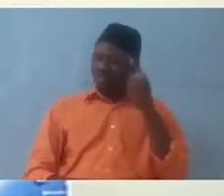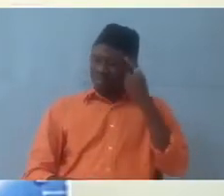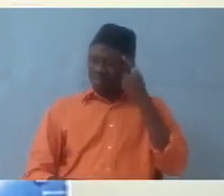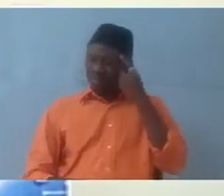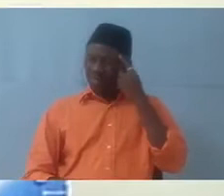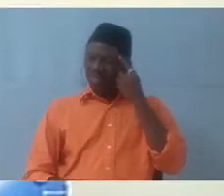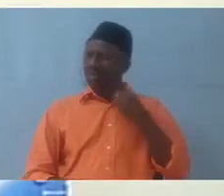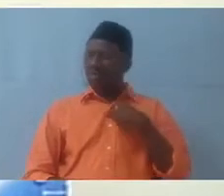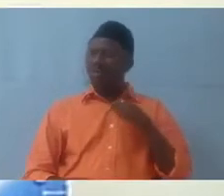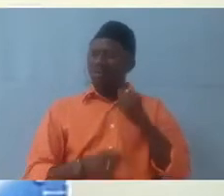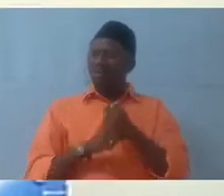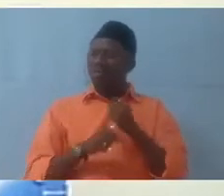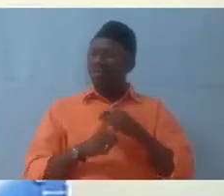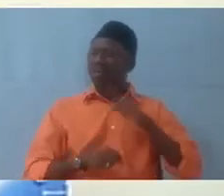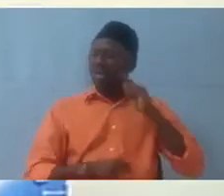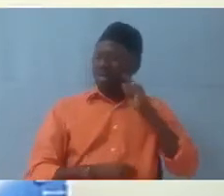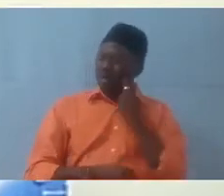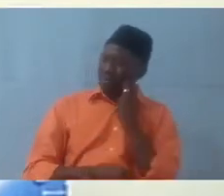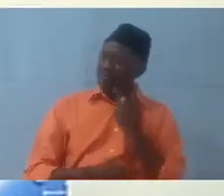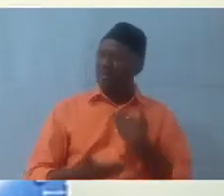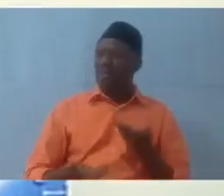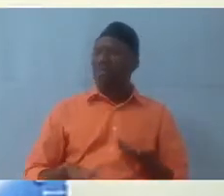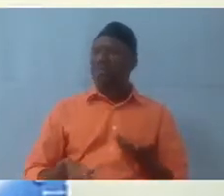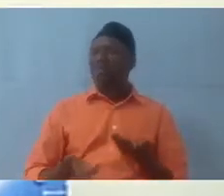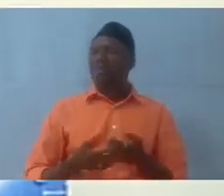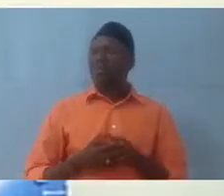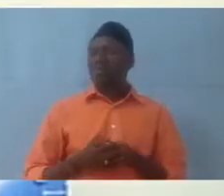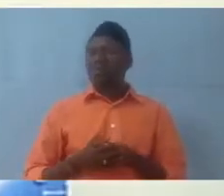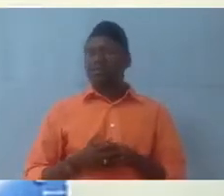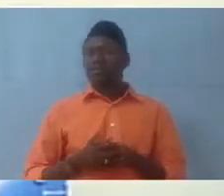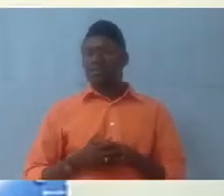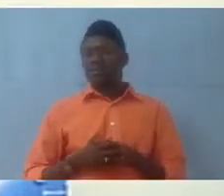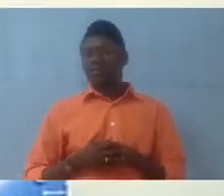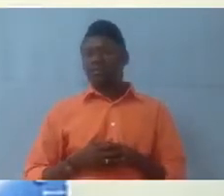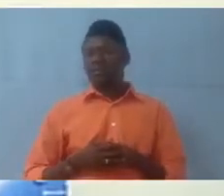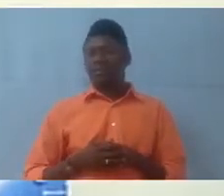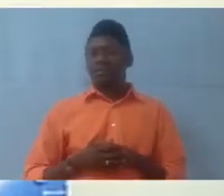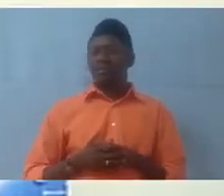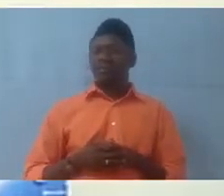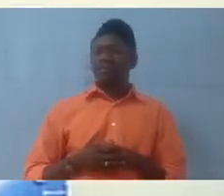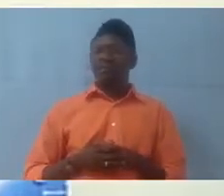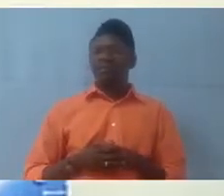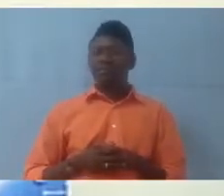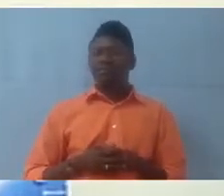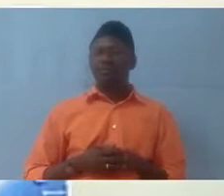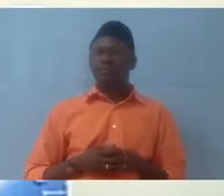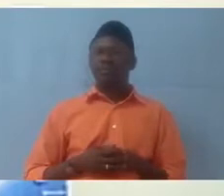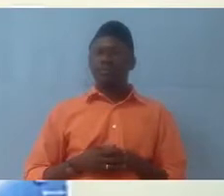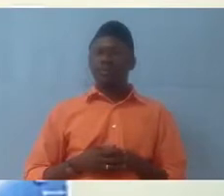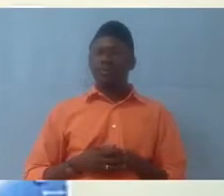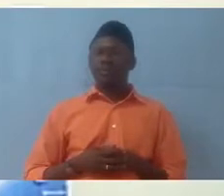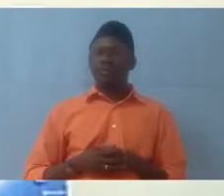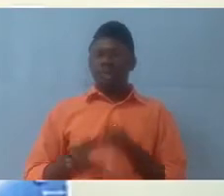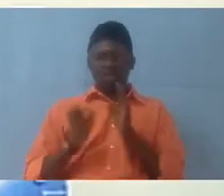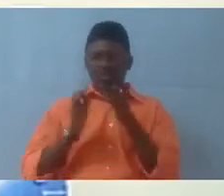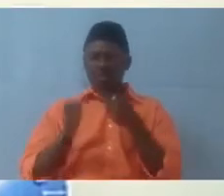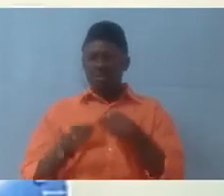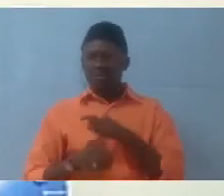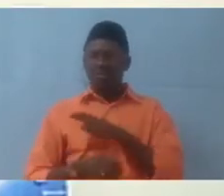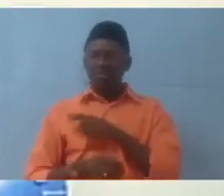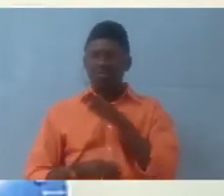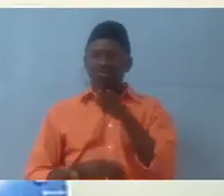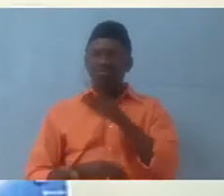towards embarrassing me, making me feel bad. Anam go xamne pour rouslo ma ma mère, telling me that you don't even understand the law